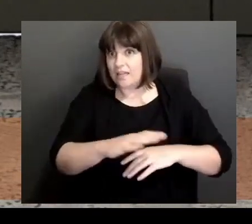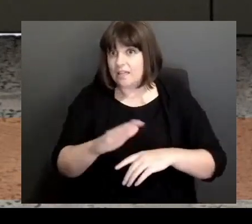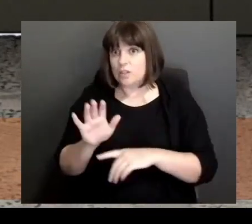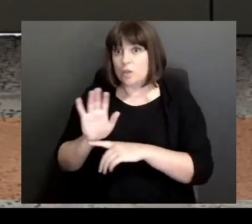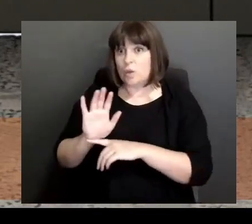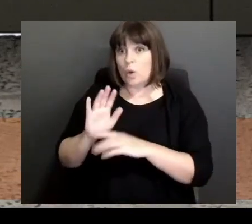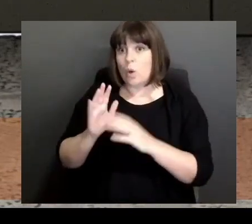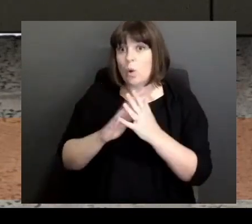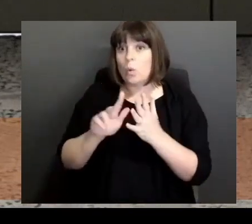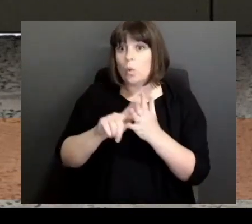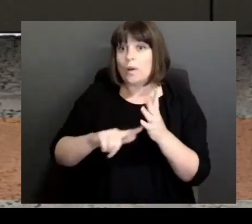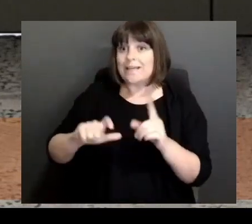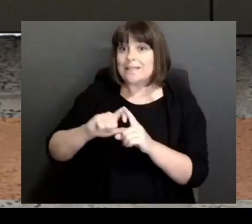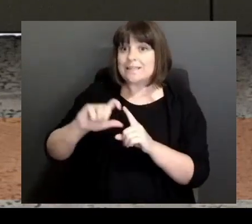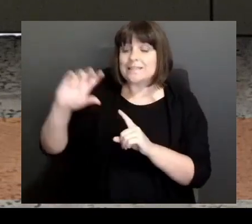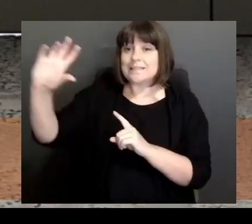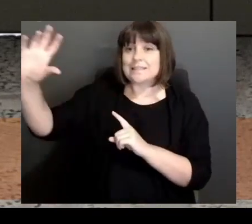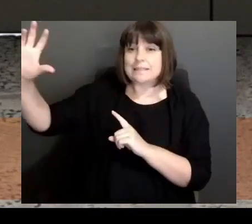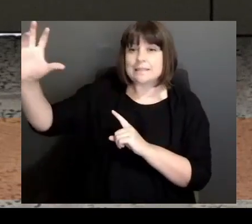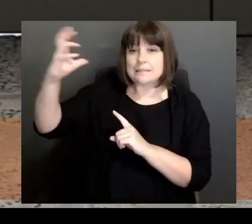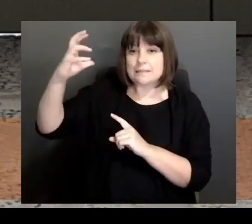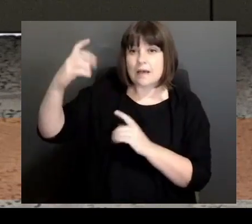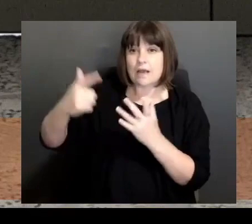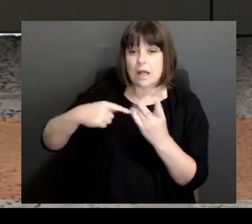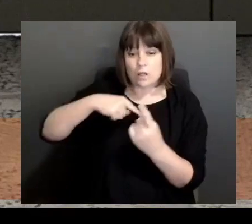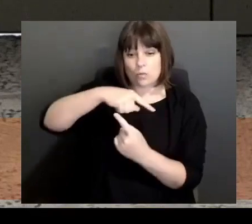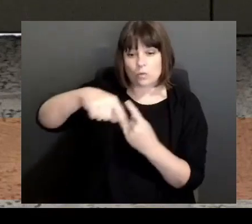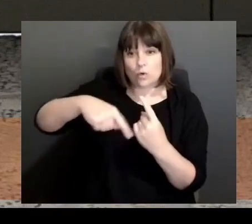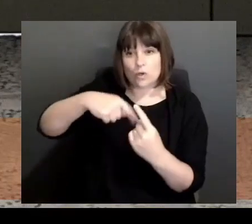of renewable energy generation?